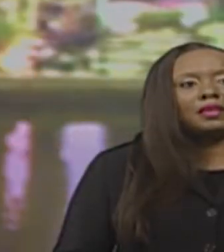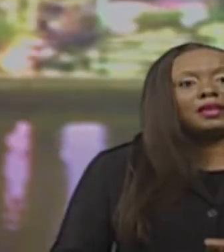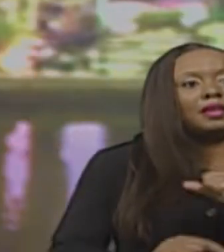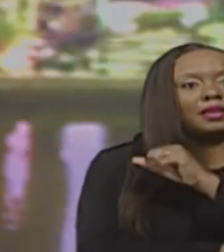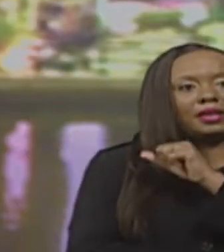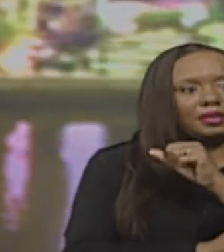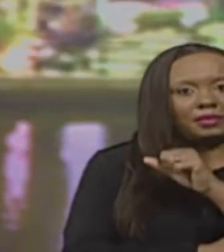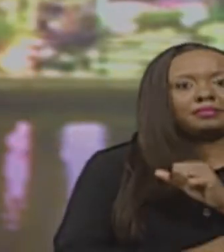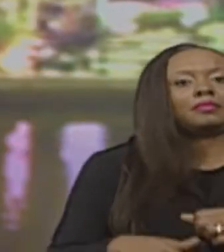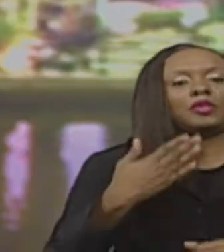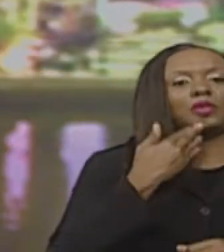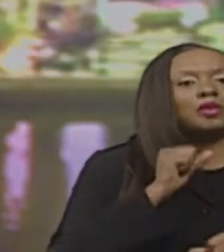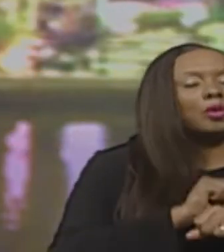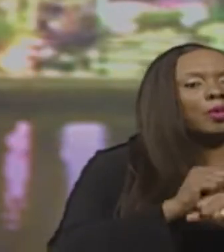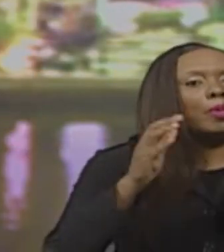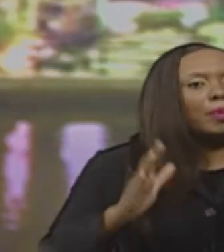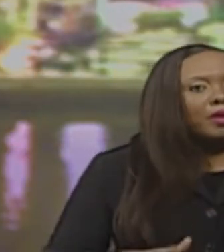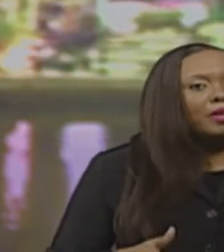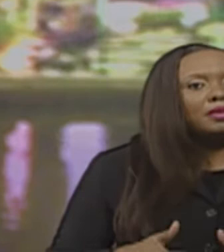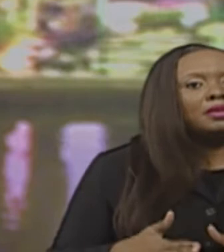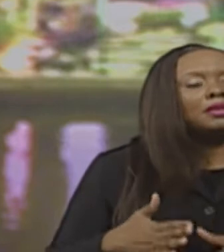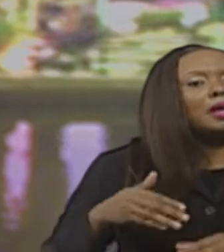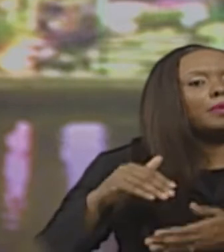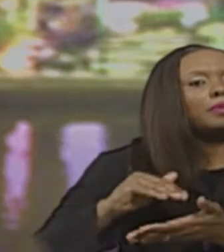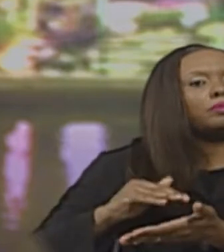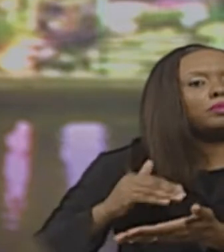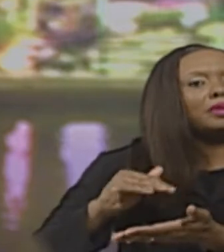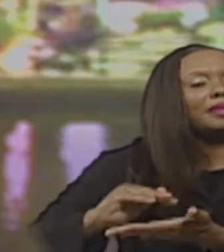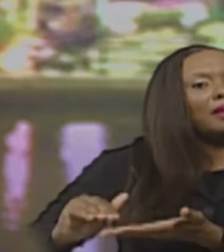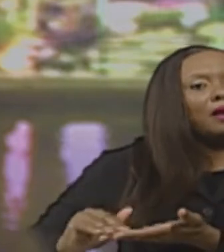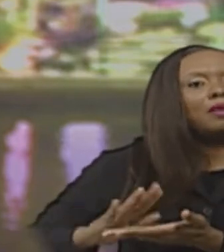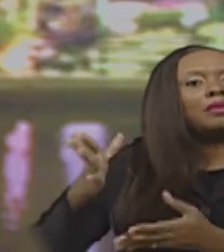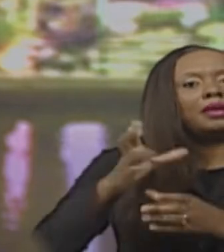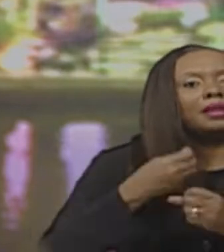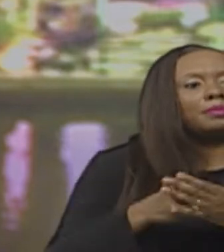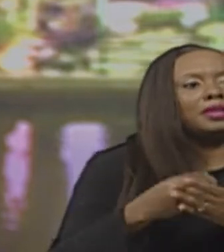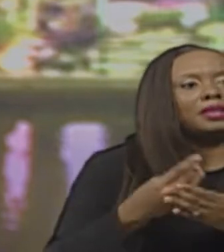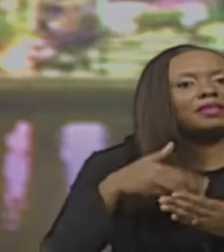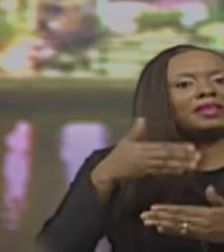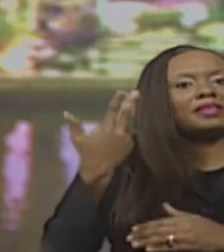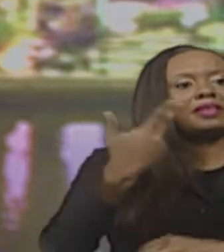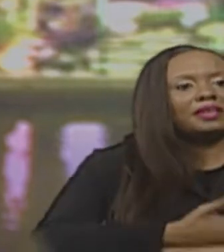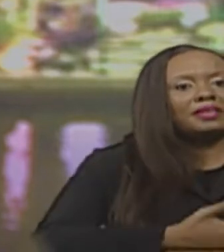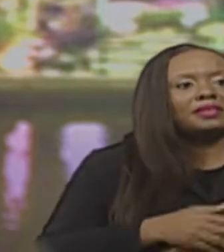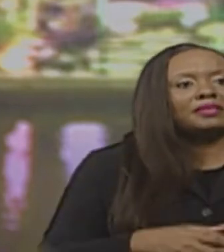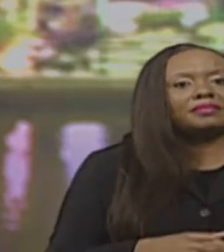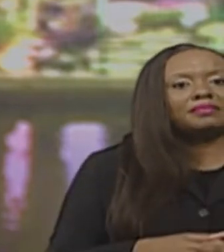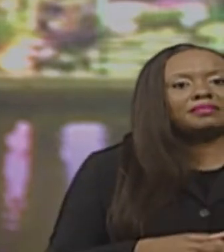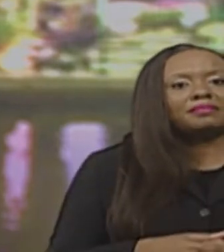In Guyana, retrenched sugar workers are getting their money. They're all expected to be paid out over the next 3 days.